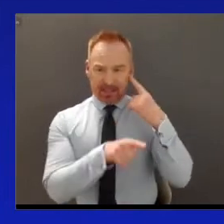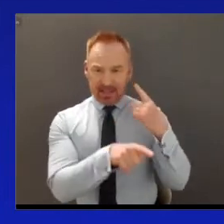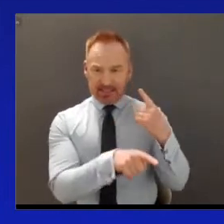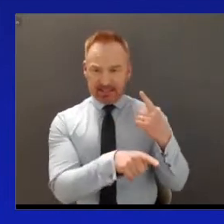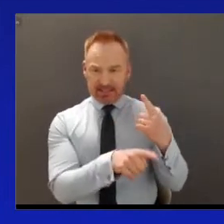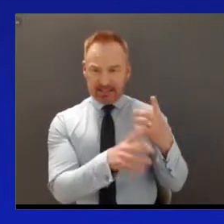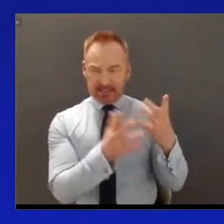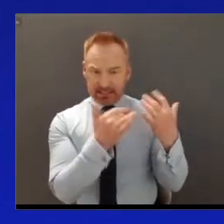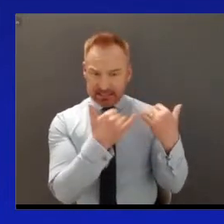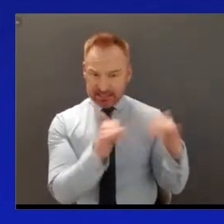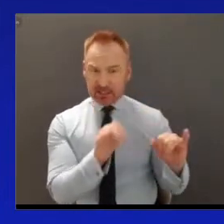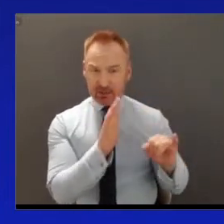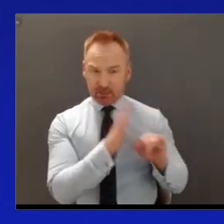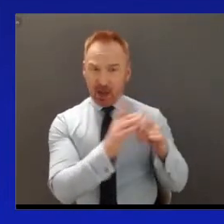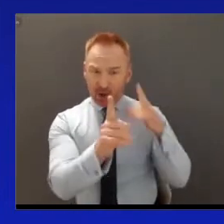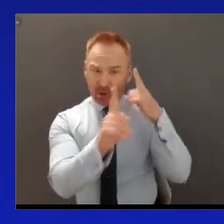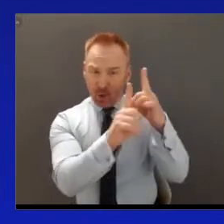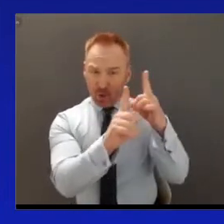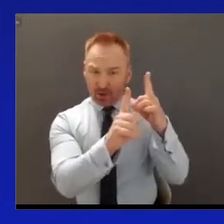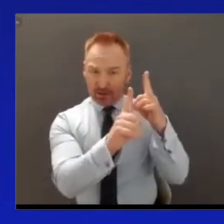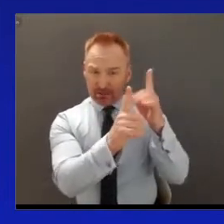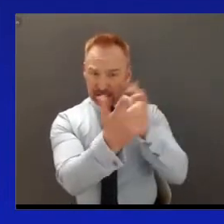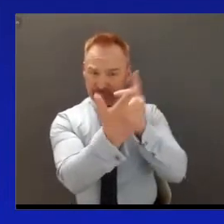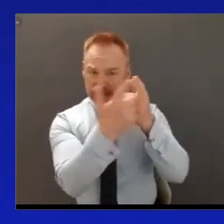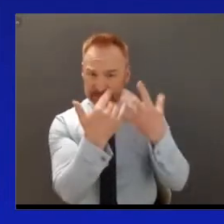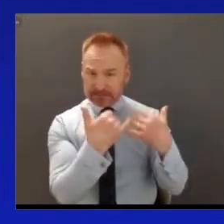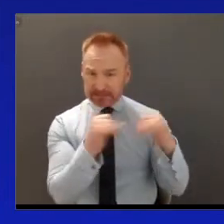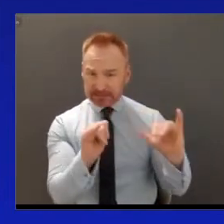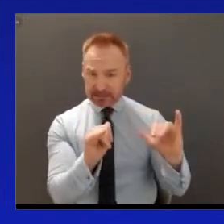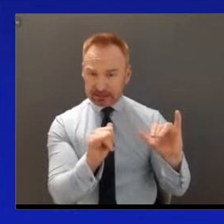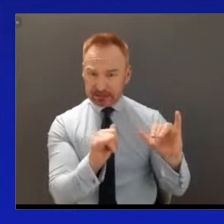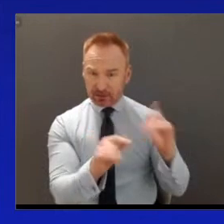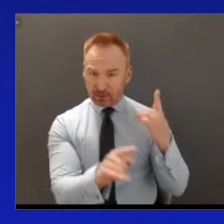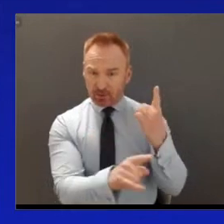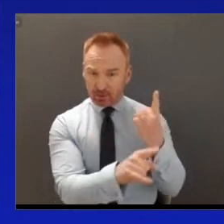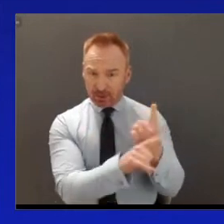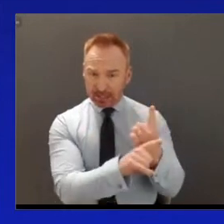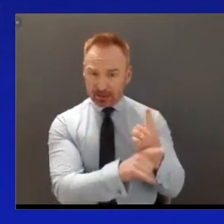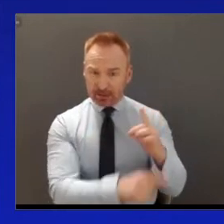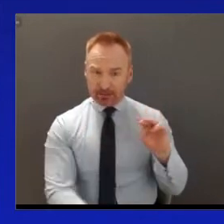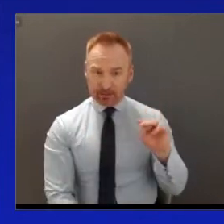on target. Whenever that's available, we're going to go to those communities who is